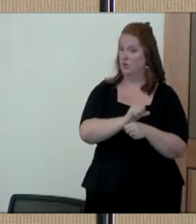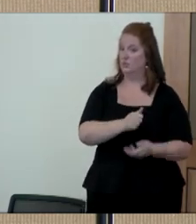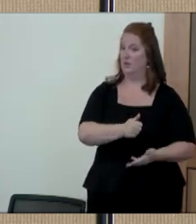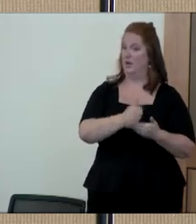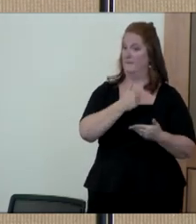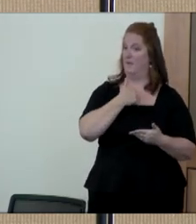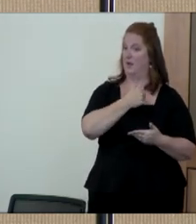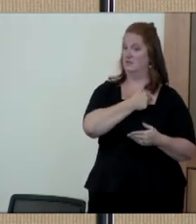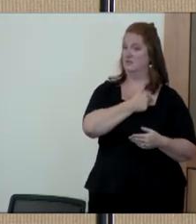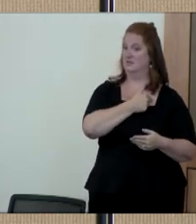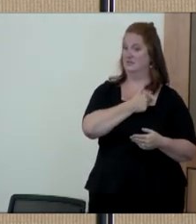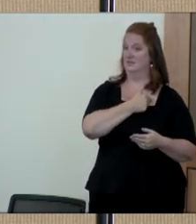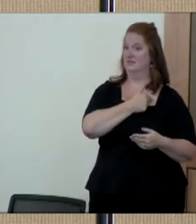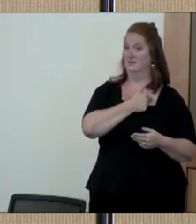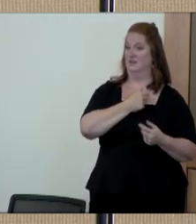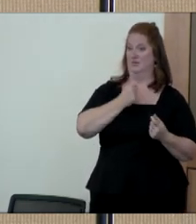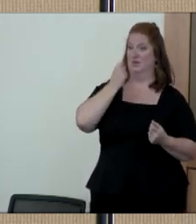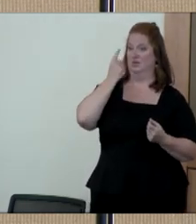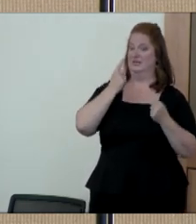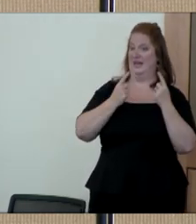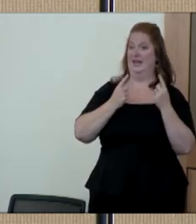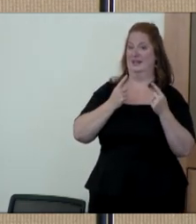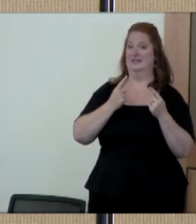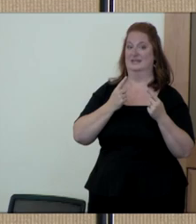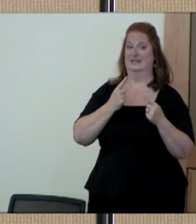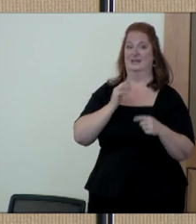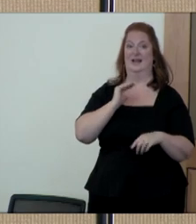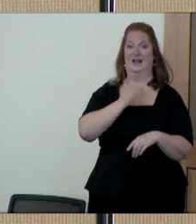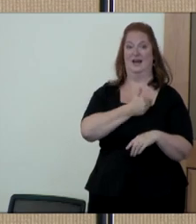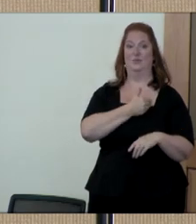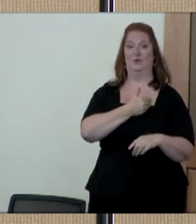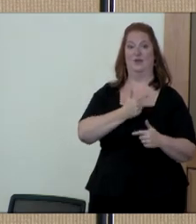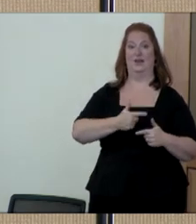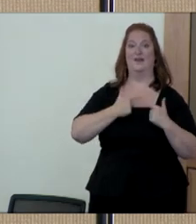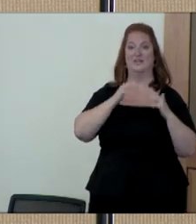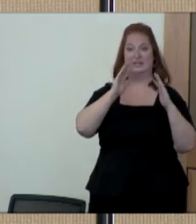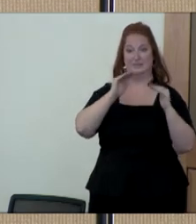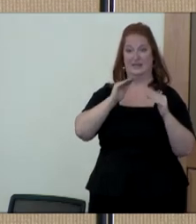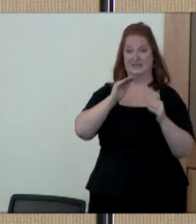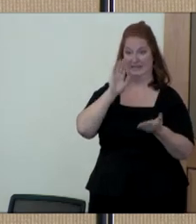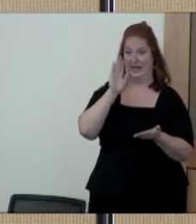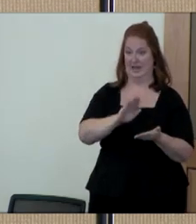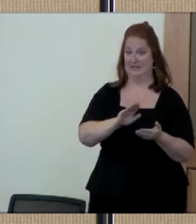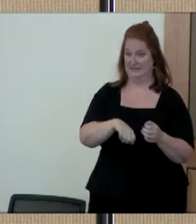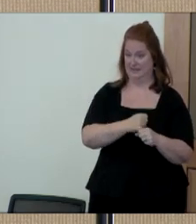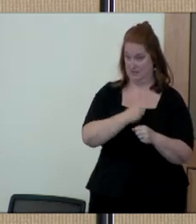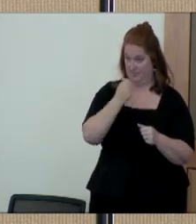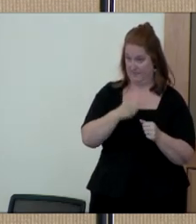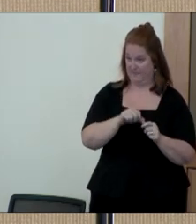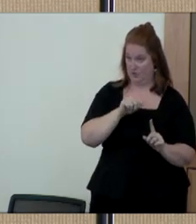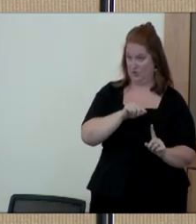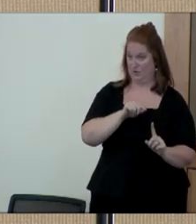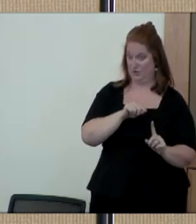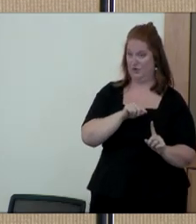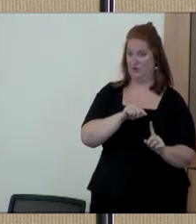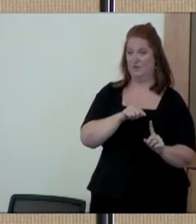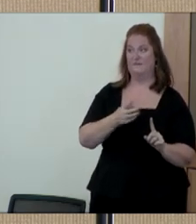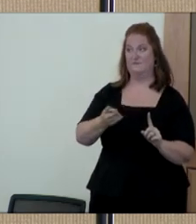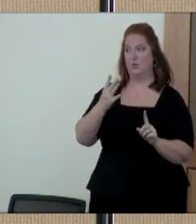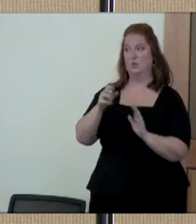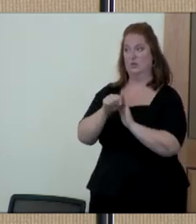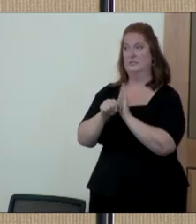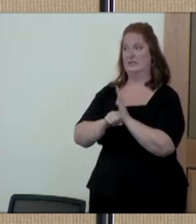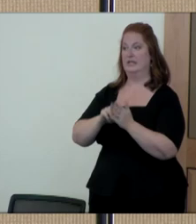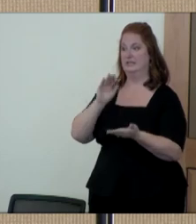to really get a grip on how serious the reduction in life expectancy is, particularly in four of our states in this country